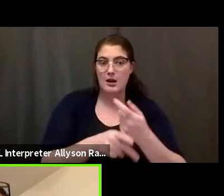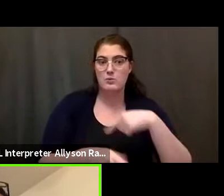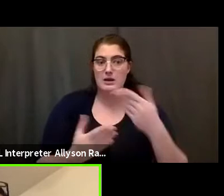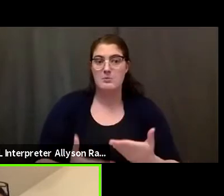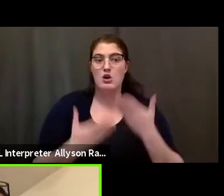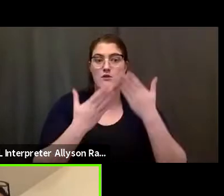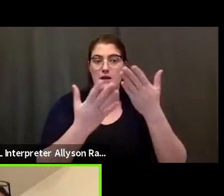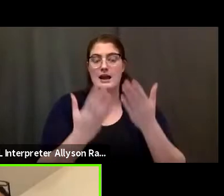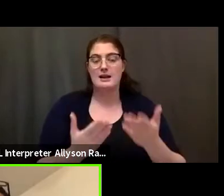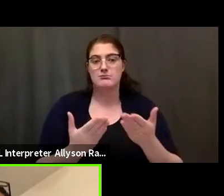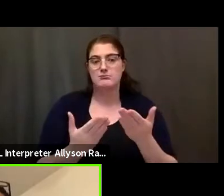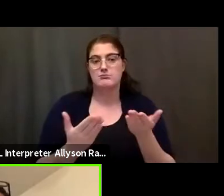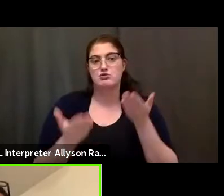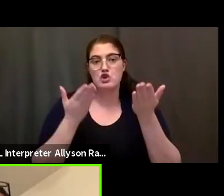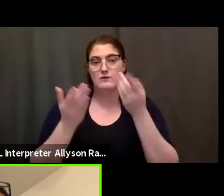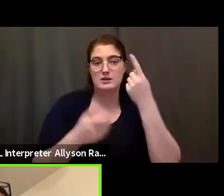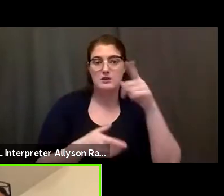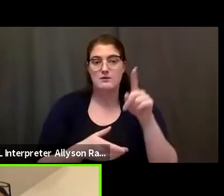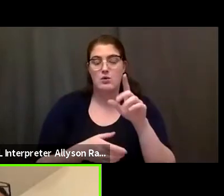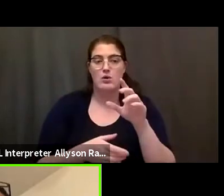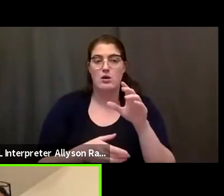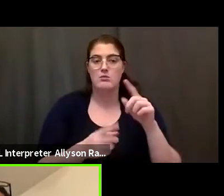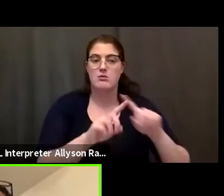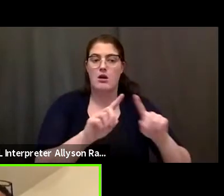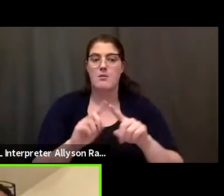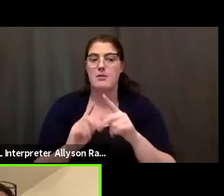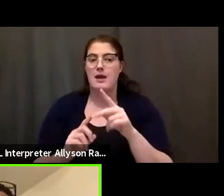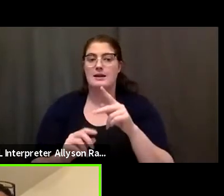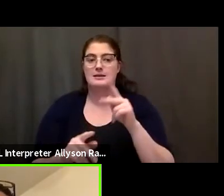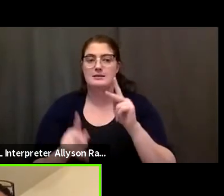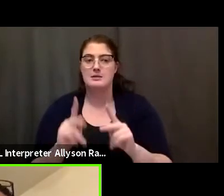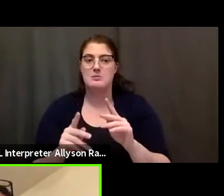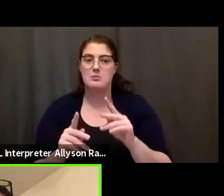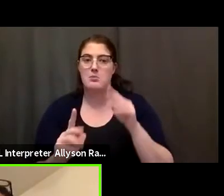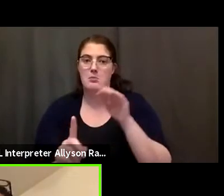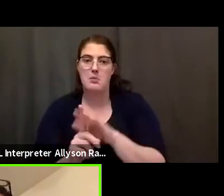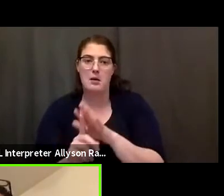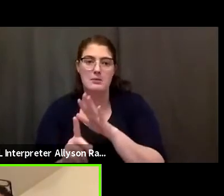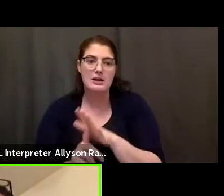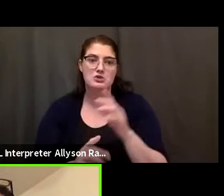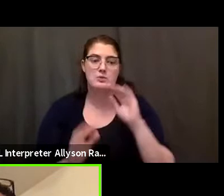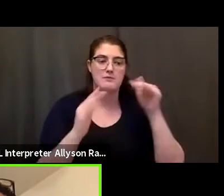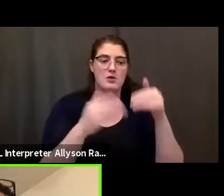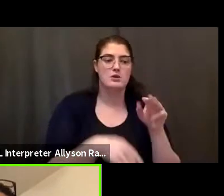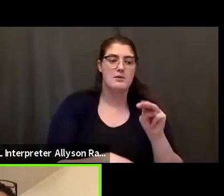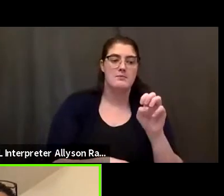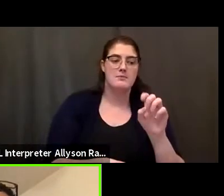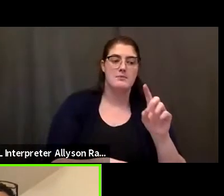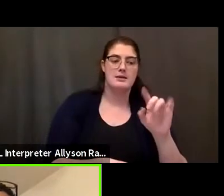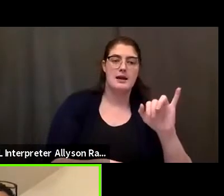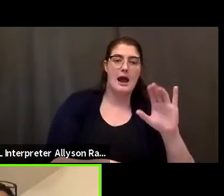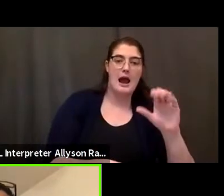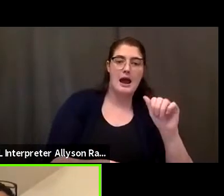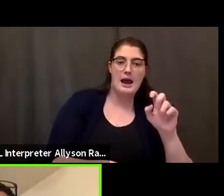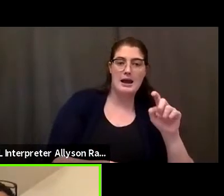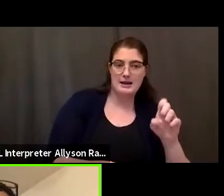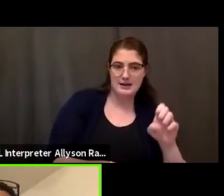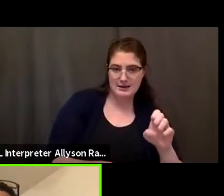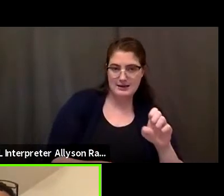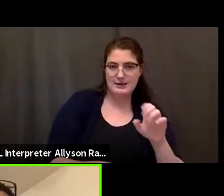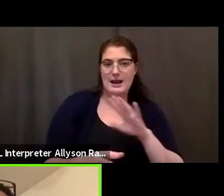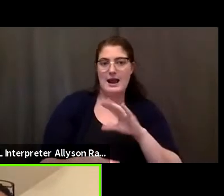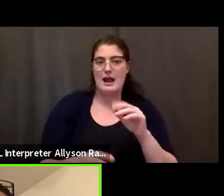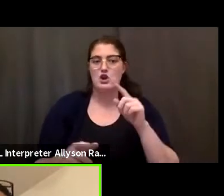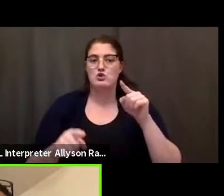for complex patient populations, predominantly focused on Medicaid and also our dual eligible population.